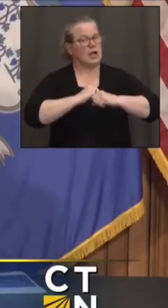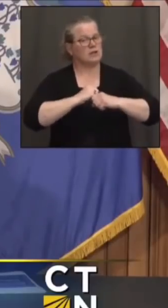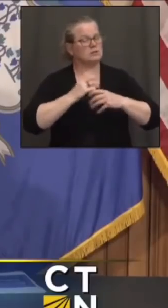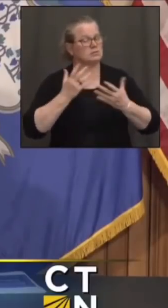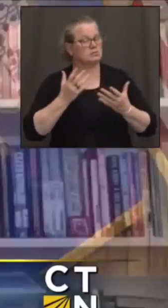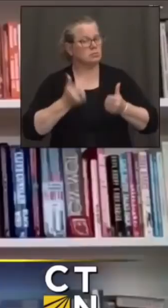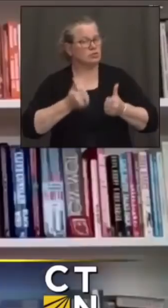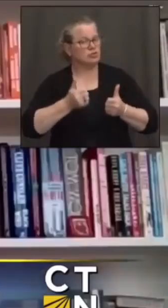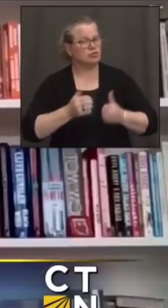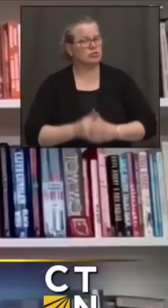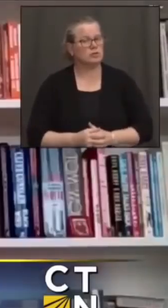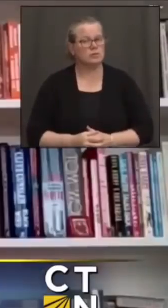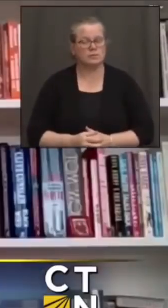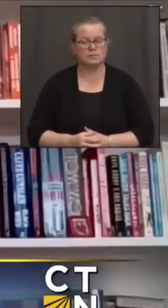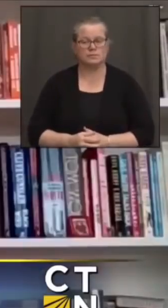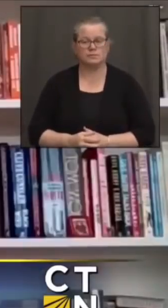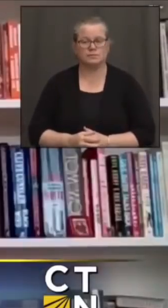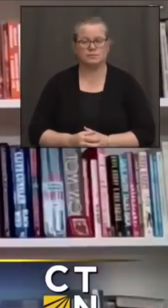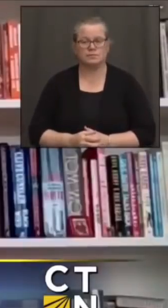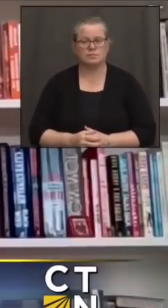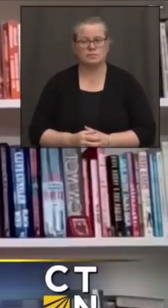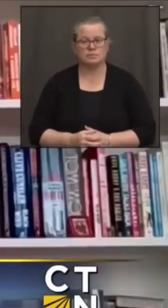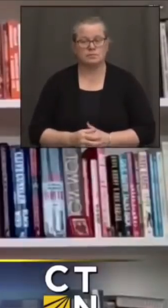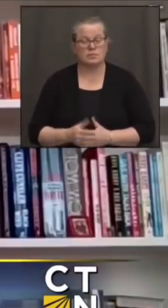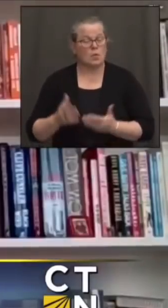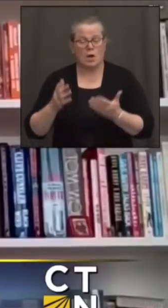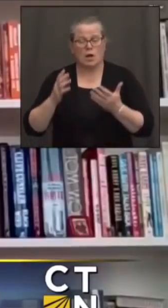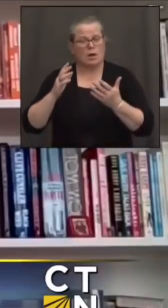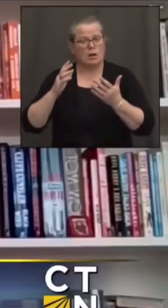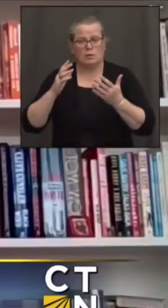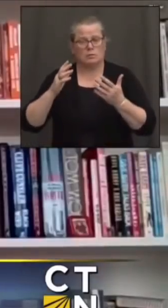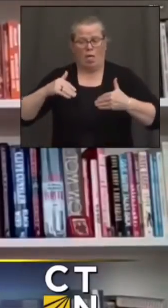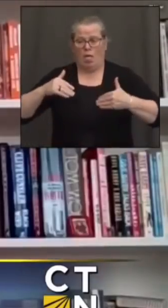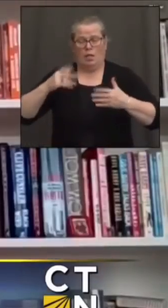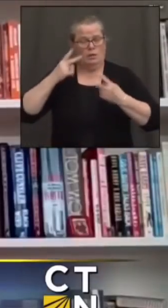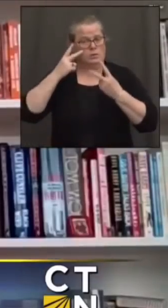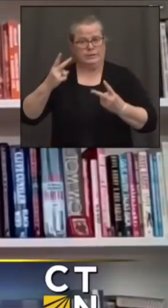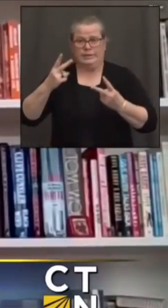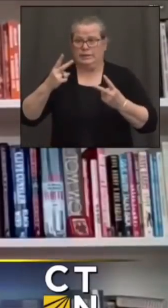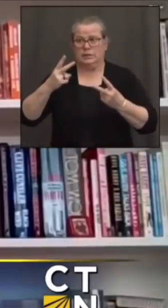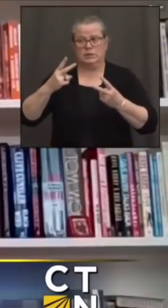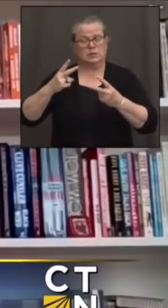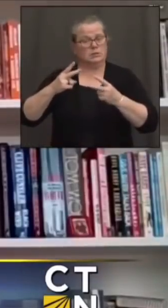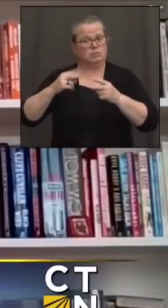Well, as long as we are not seeing widespread infection,